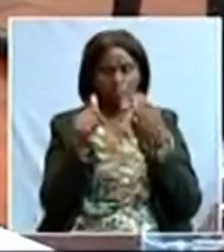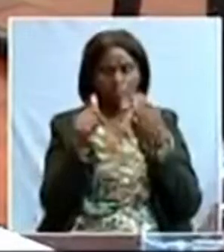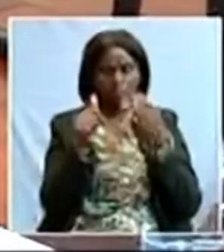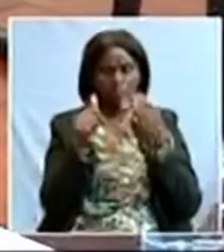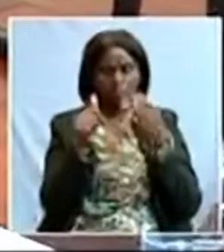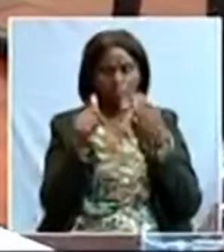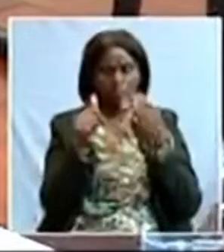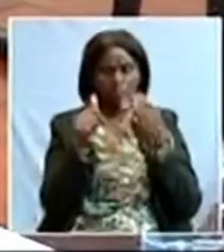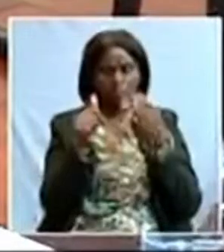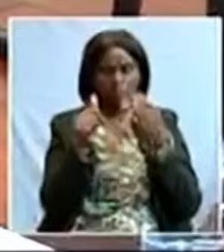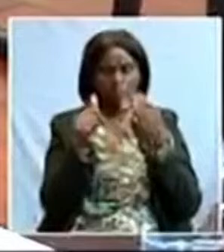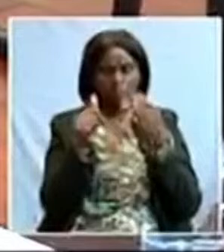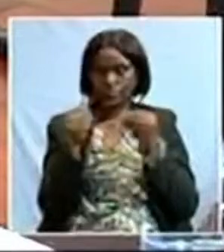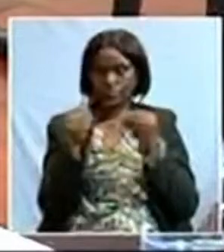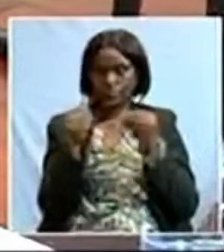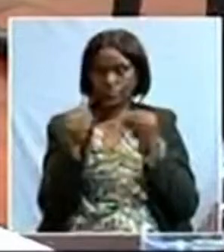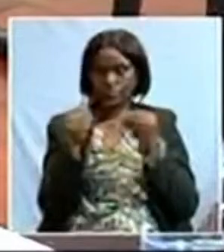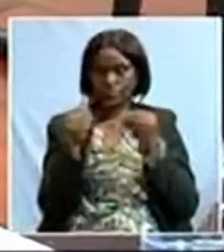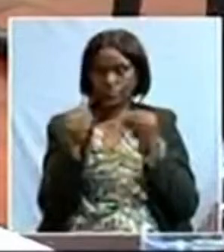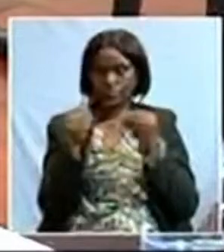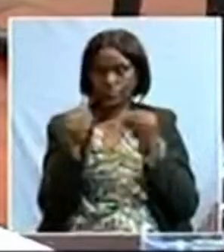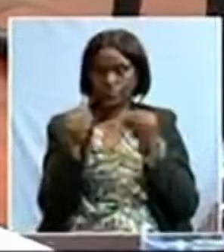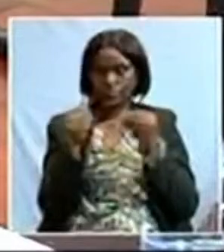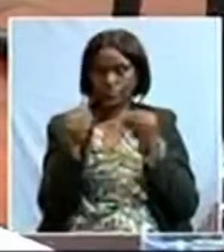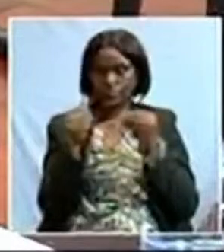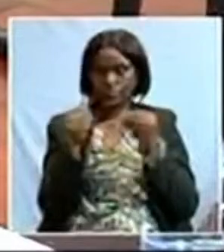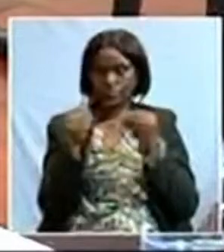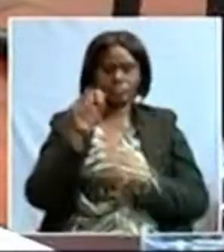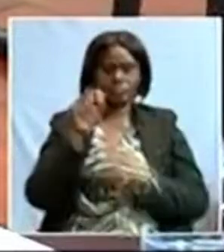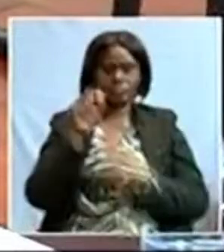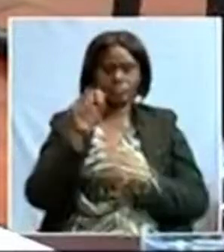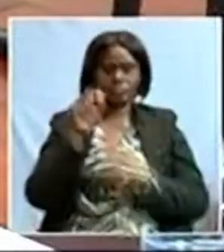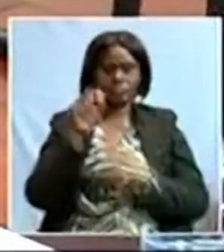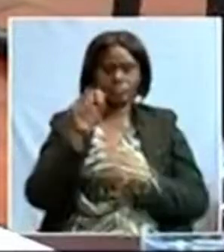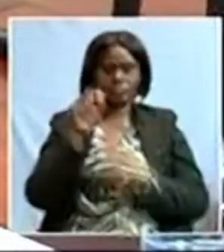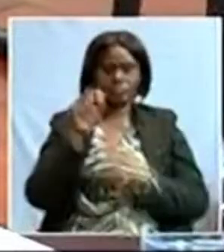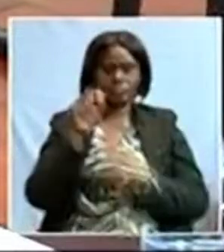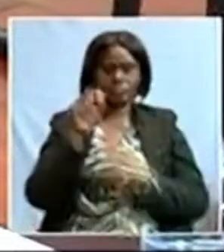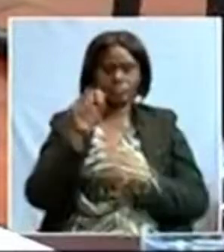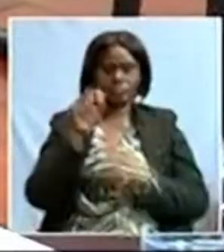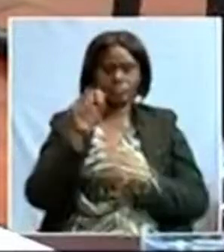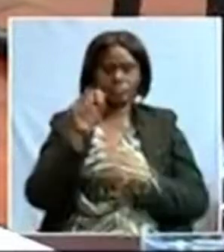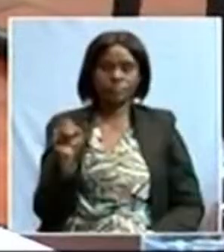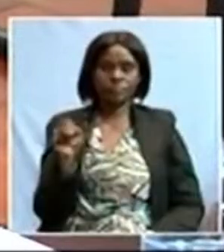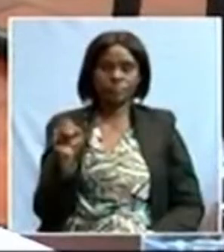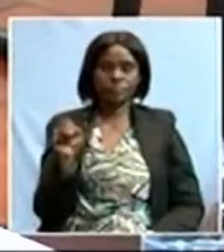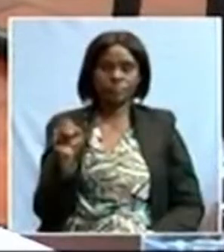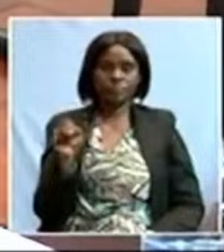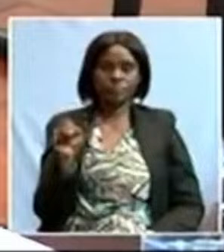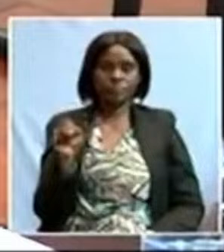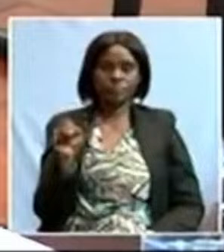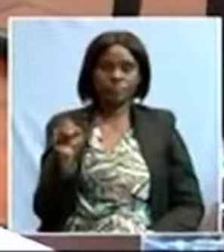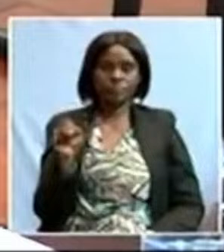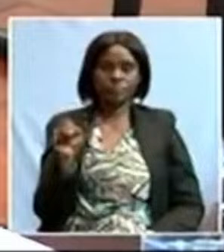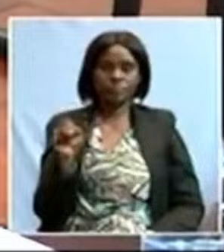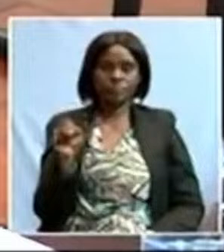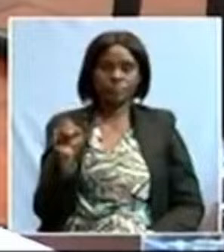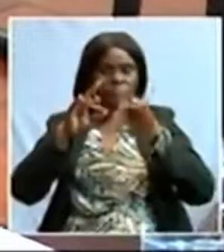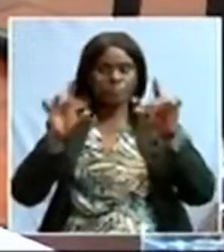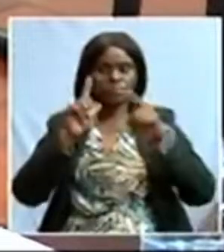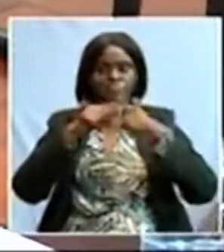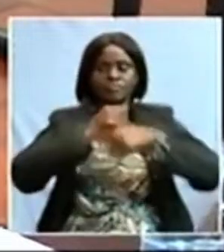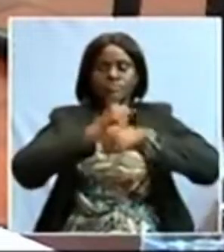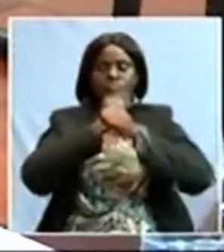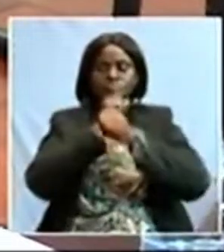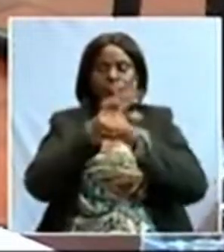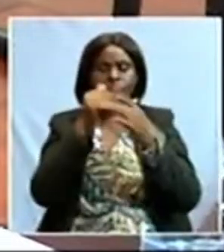occupants licenses at the time were captured by Medich. Chair, Medich is a company contracted by Ministry of Lands to ensure